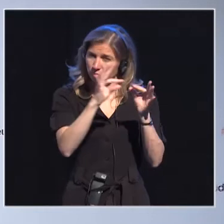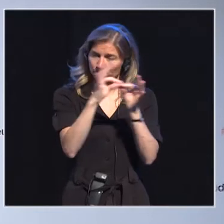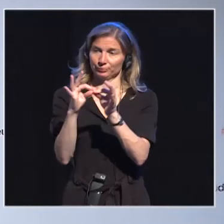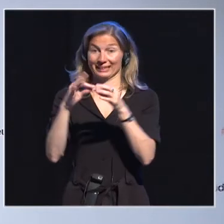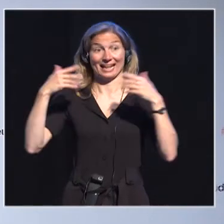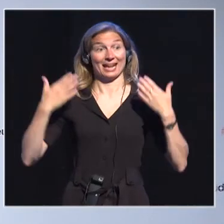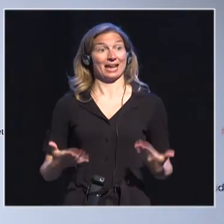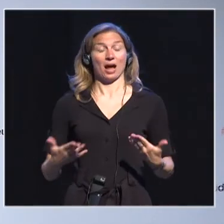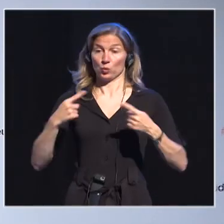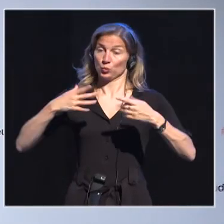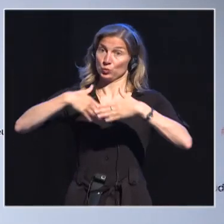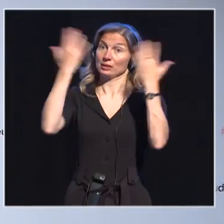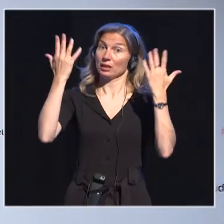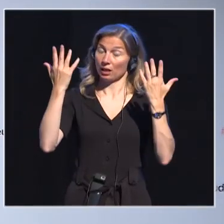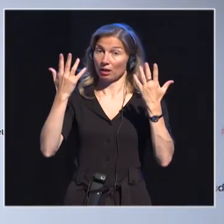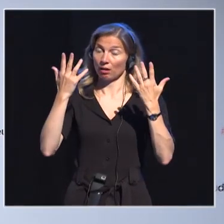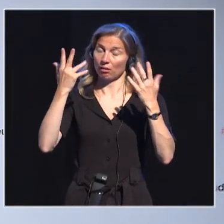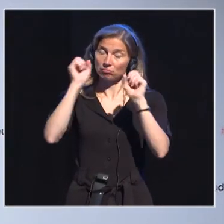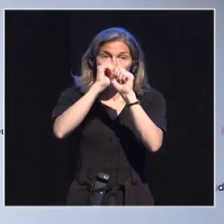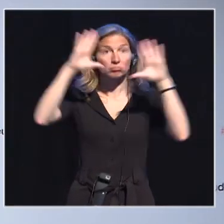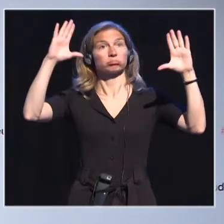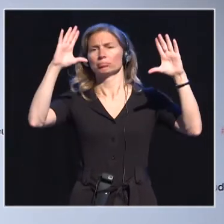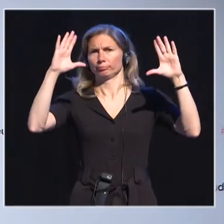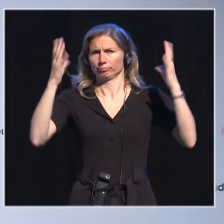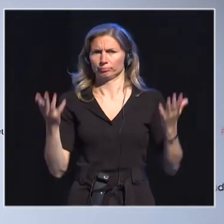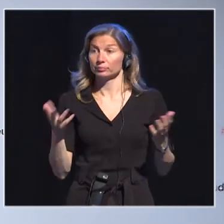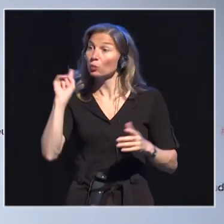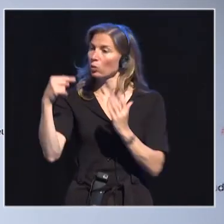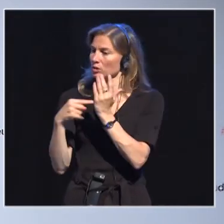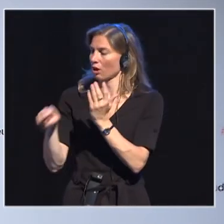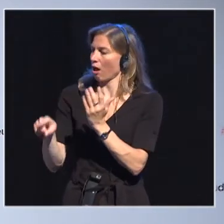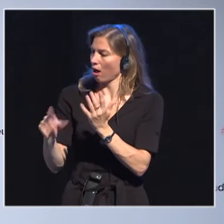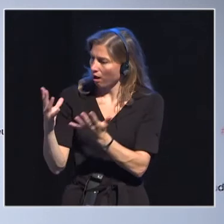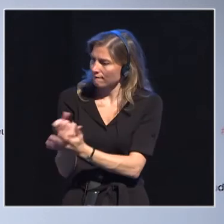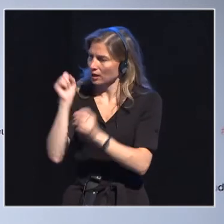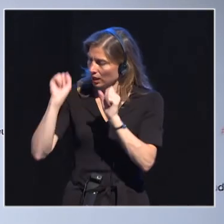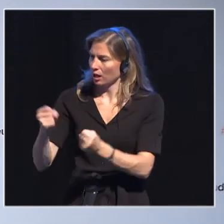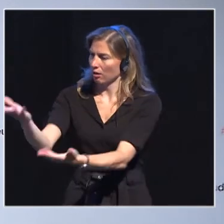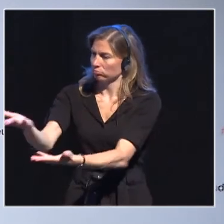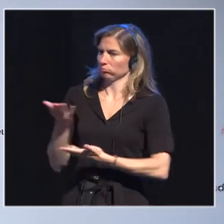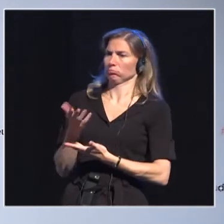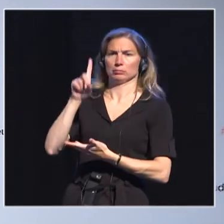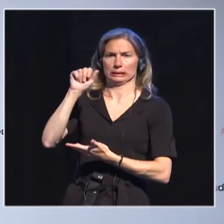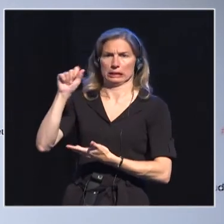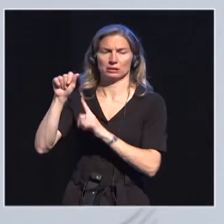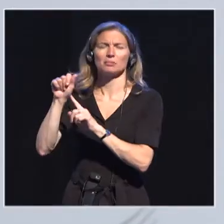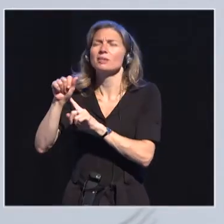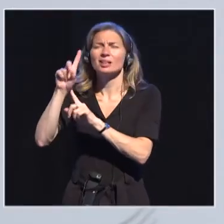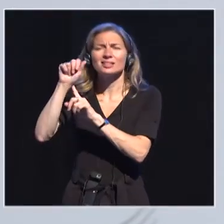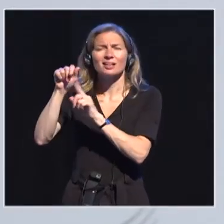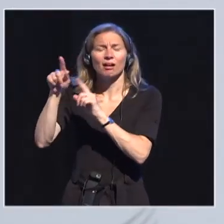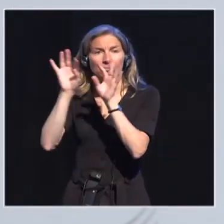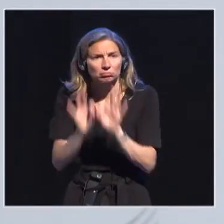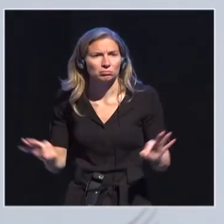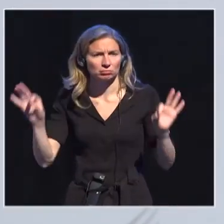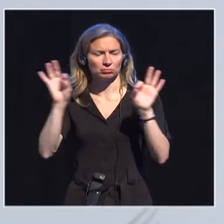so using technology is a great opportunity for providing data. Why is data so important? First